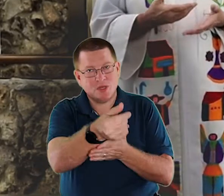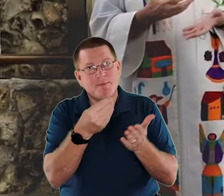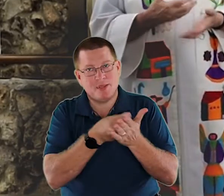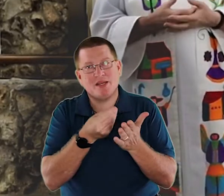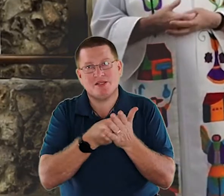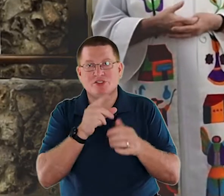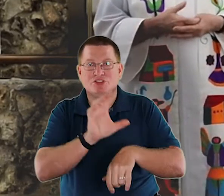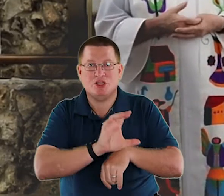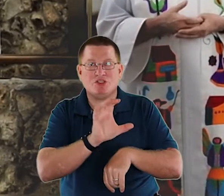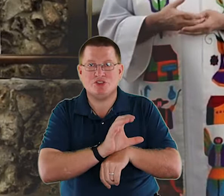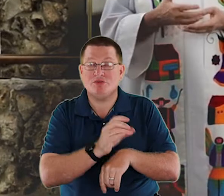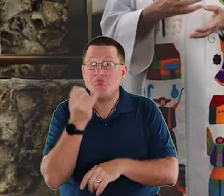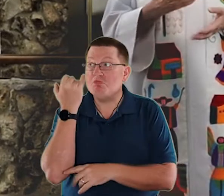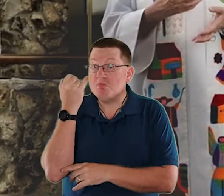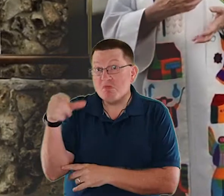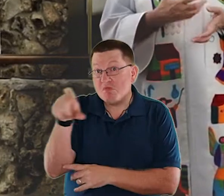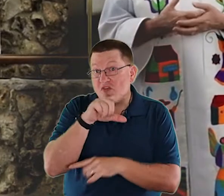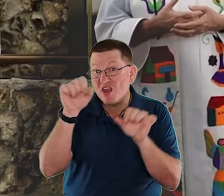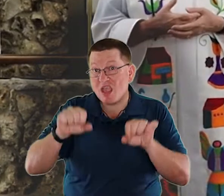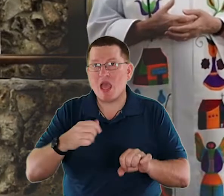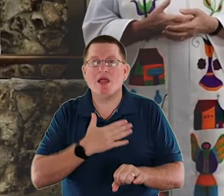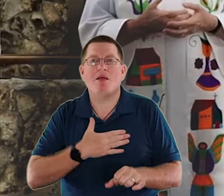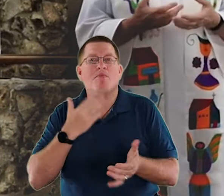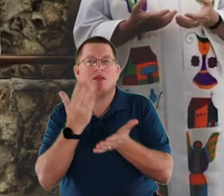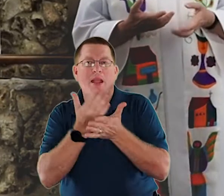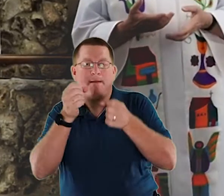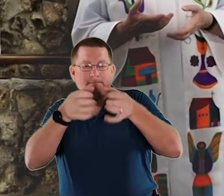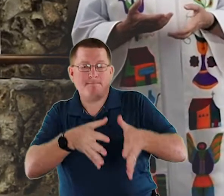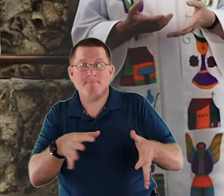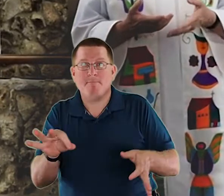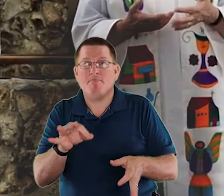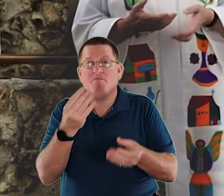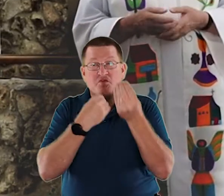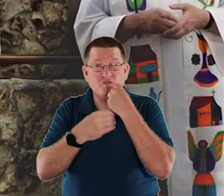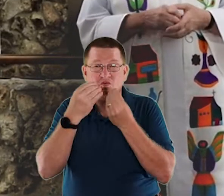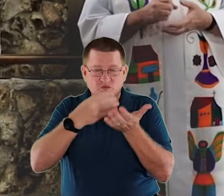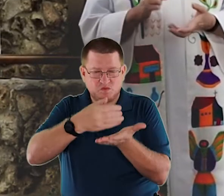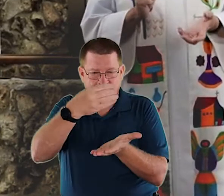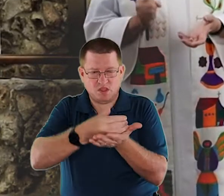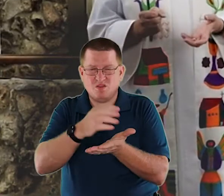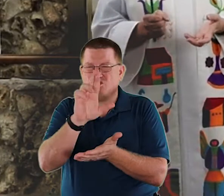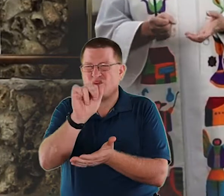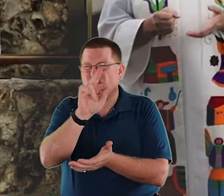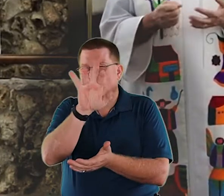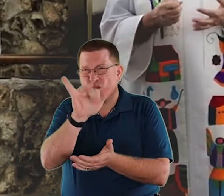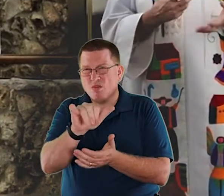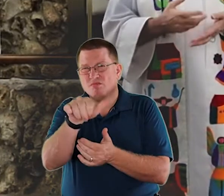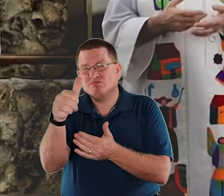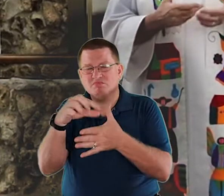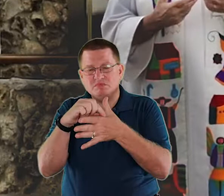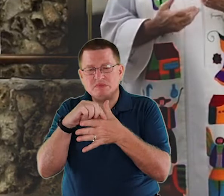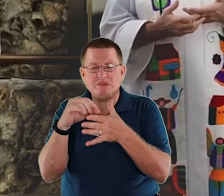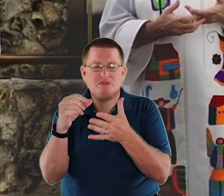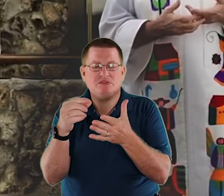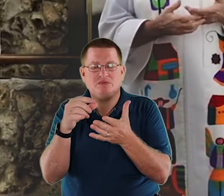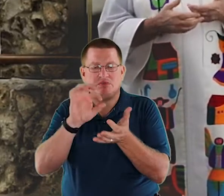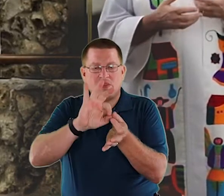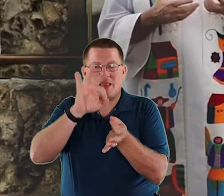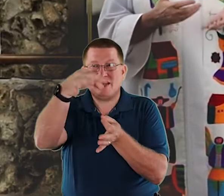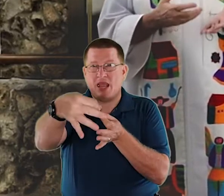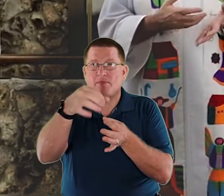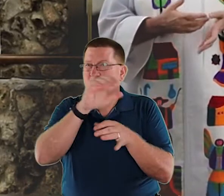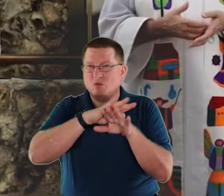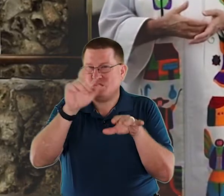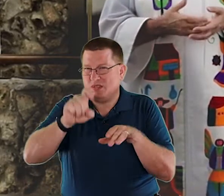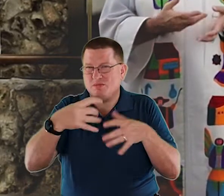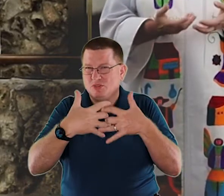offerings. If you're able to, would you please drop off cans of ravioli and other meats with pull tabs, tuna, mac and